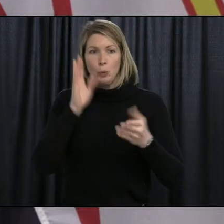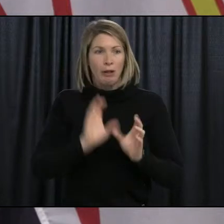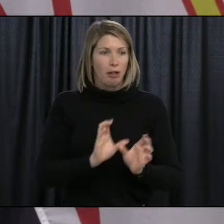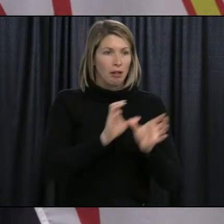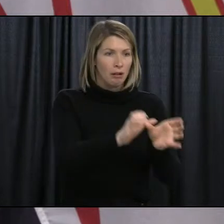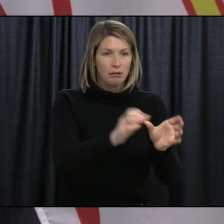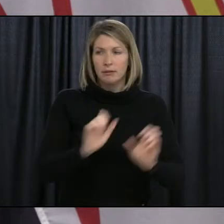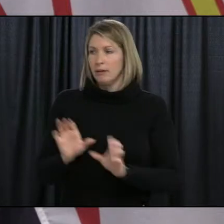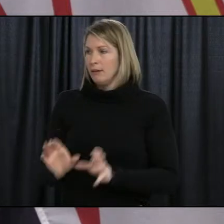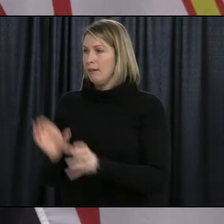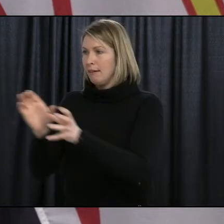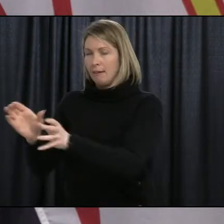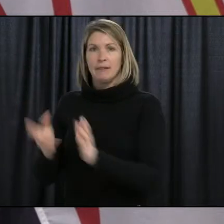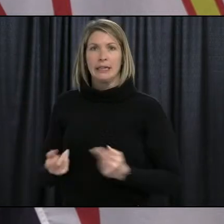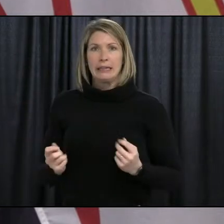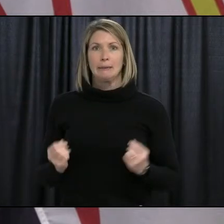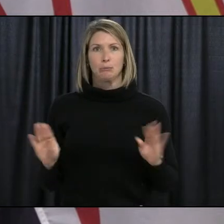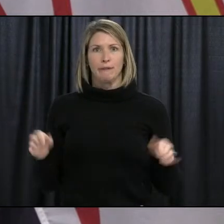Certainly,